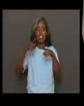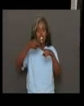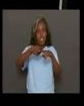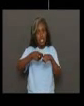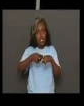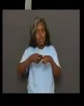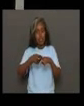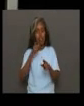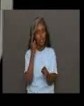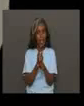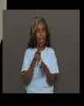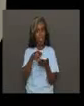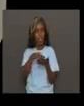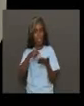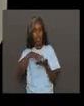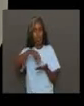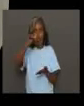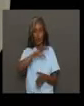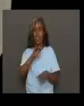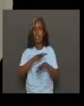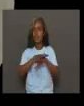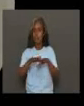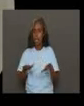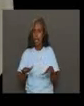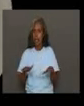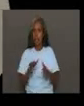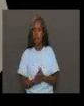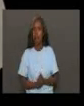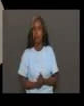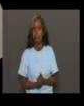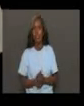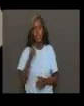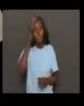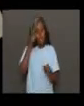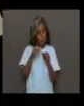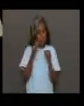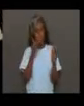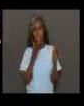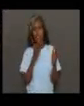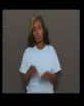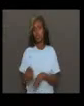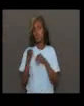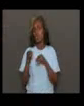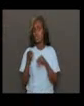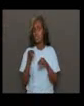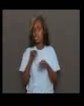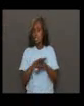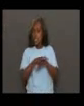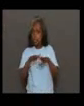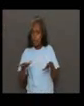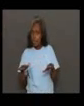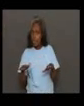of a right cone and a plane. Remember, students, that a plane is